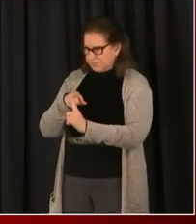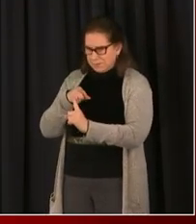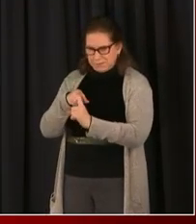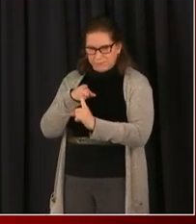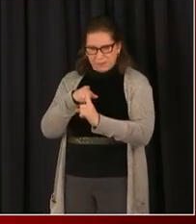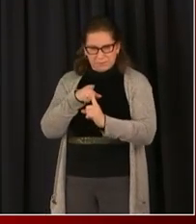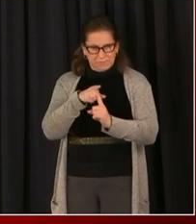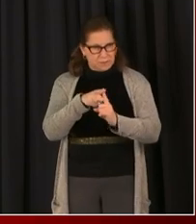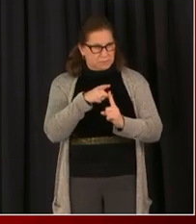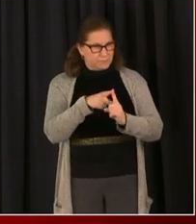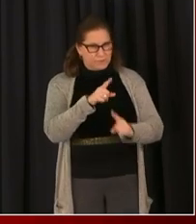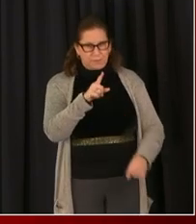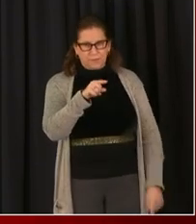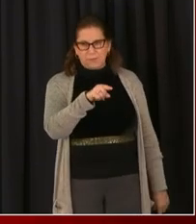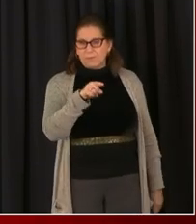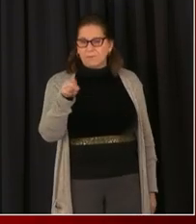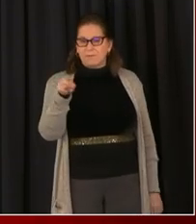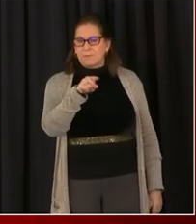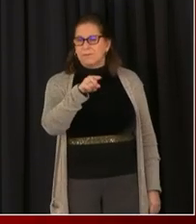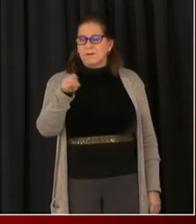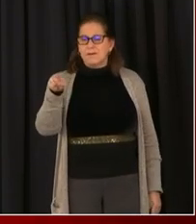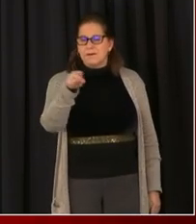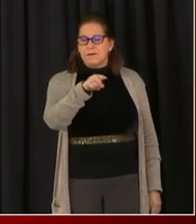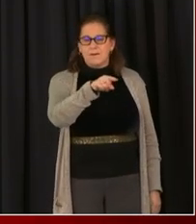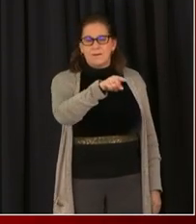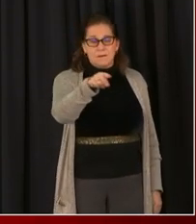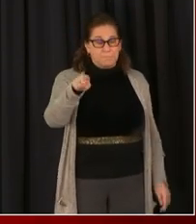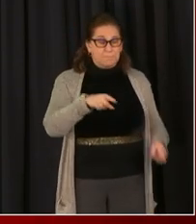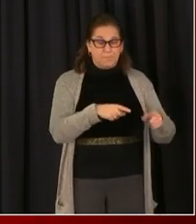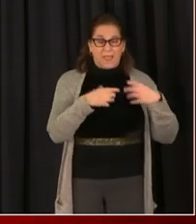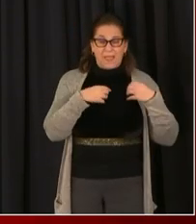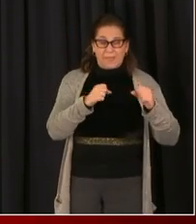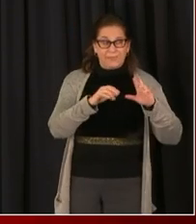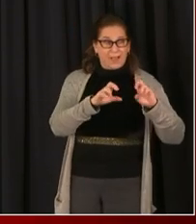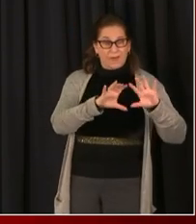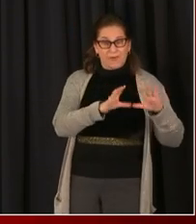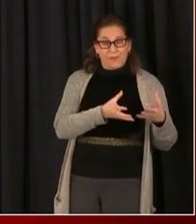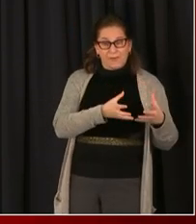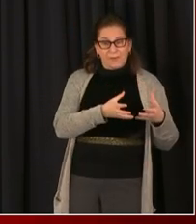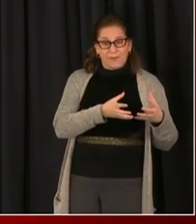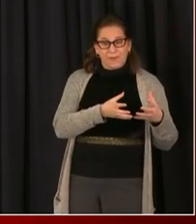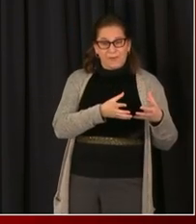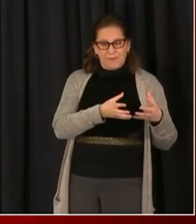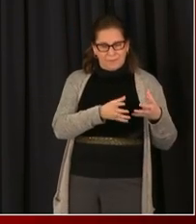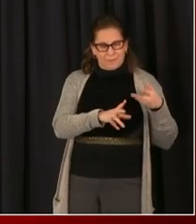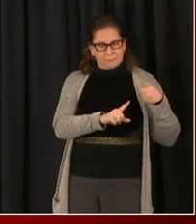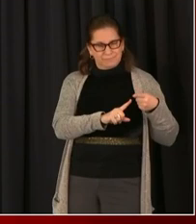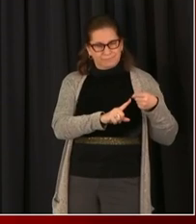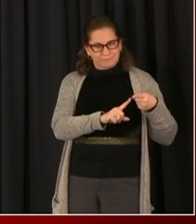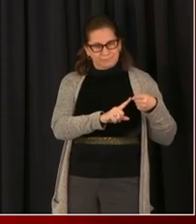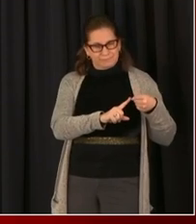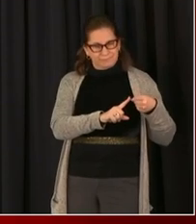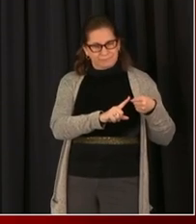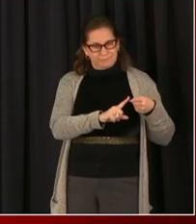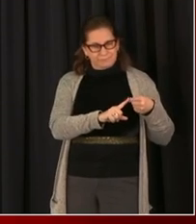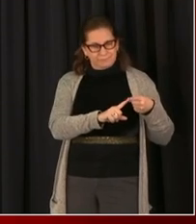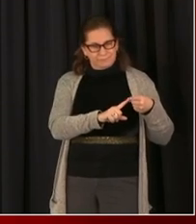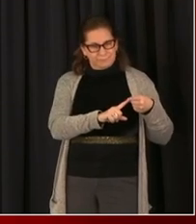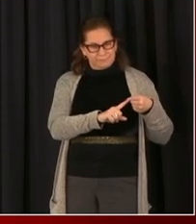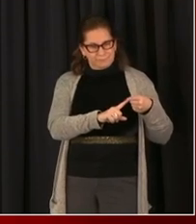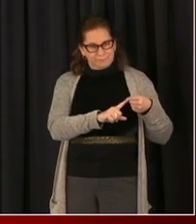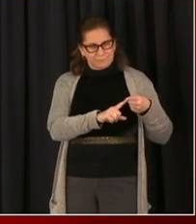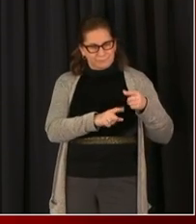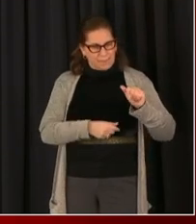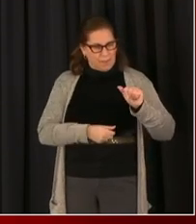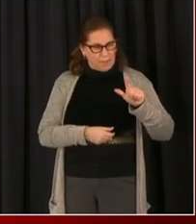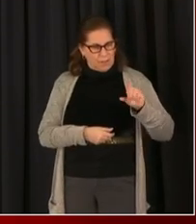Okay, I'm sorry. Yeah, so healthcare facility, and then the second thing that happens is we have an algorithm that combs our database and can